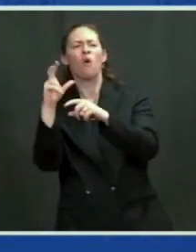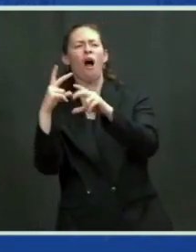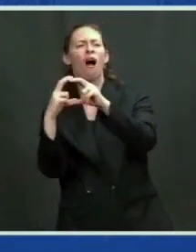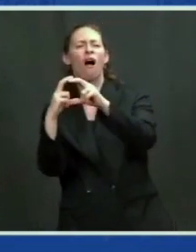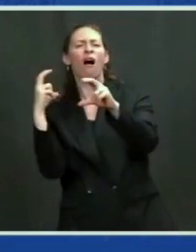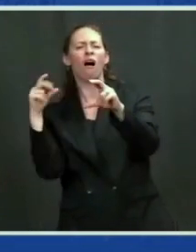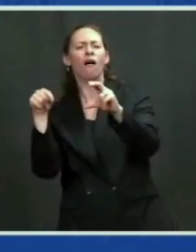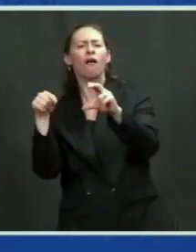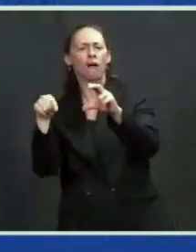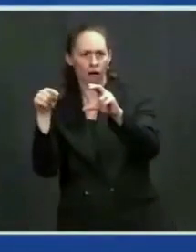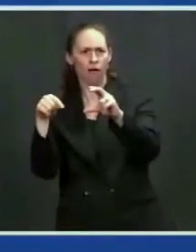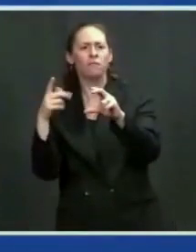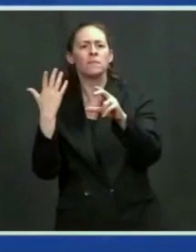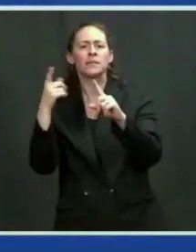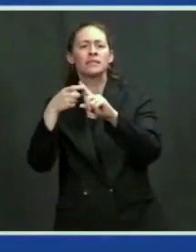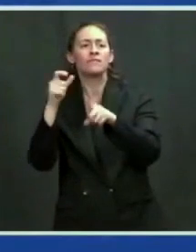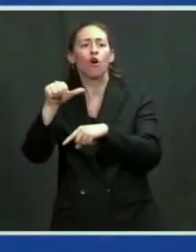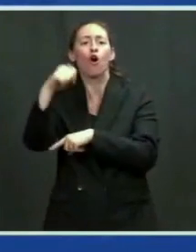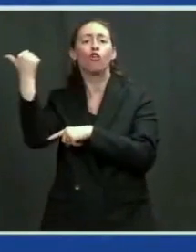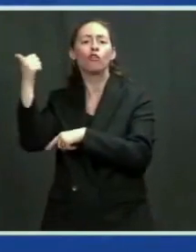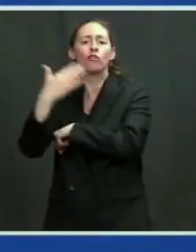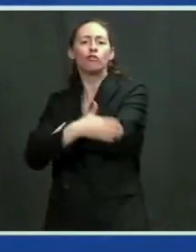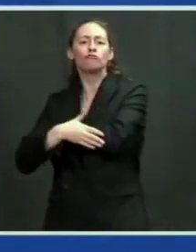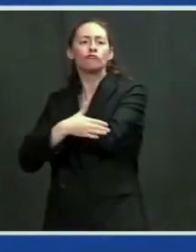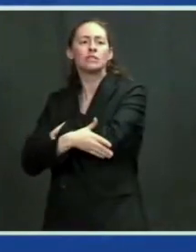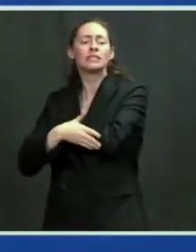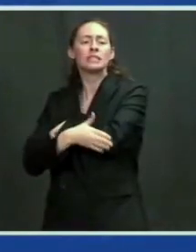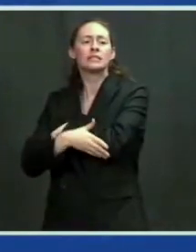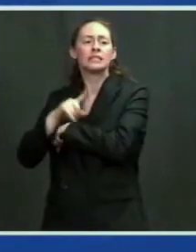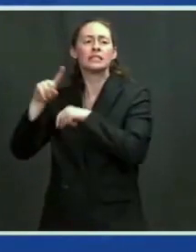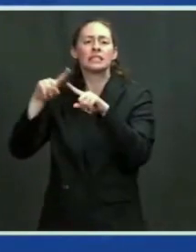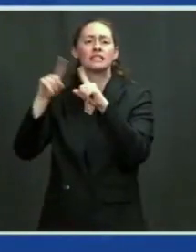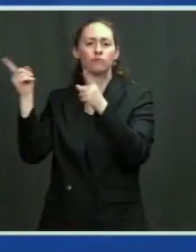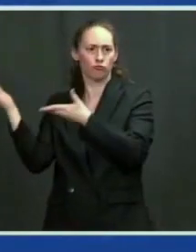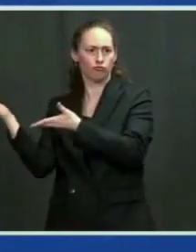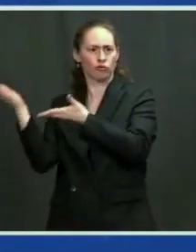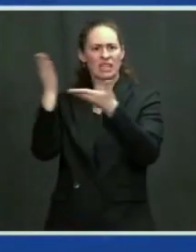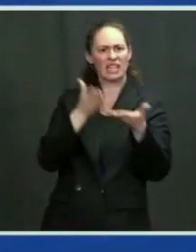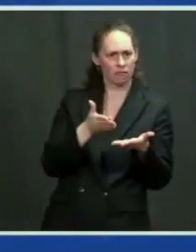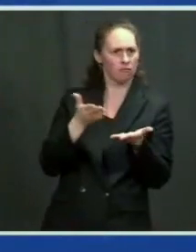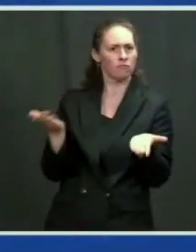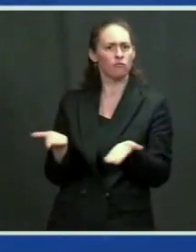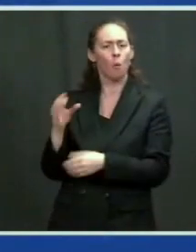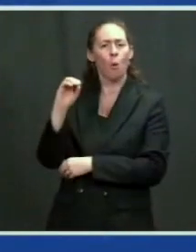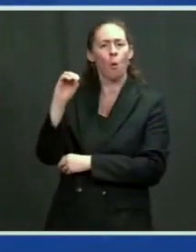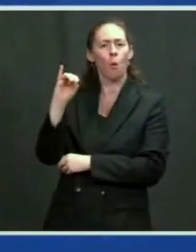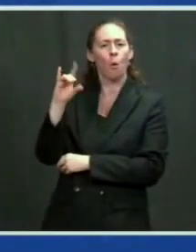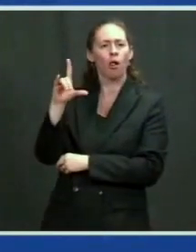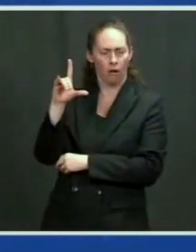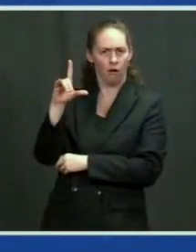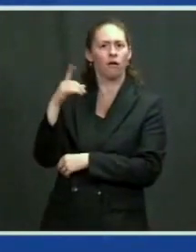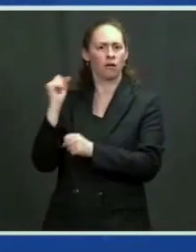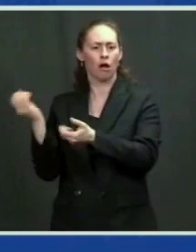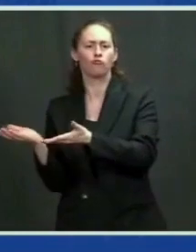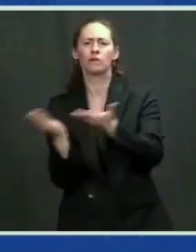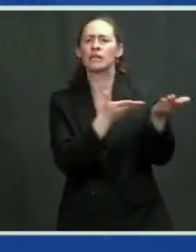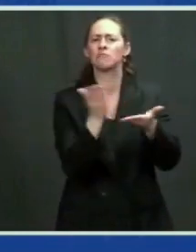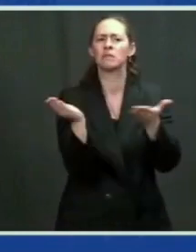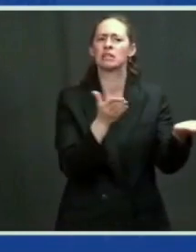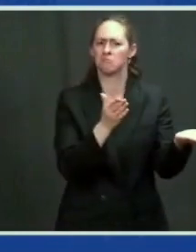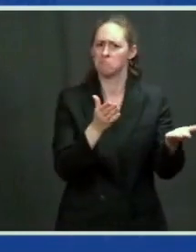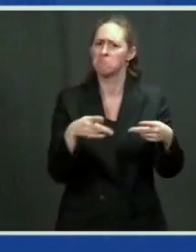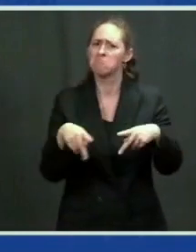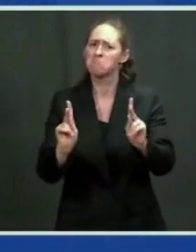areas, and we'll grant additional waivers if necessary. These steps are temporary, but they will remain in place until